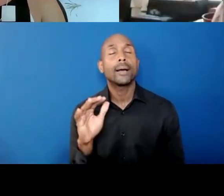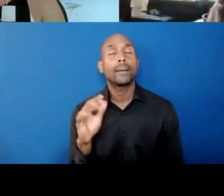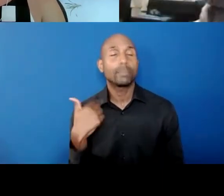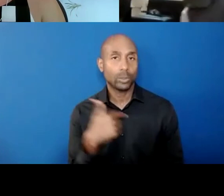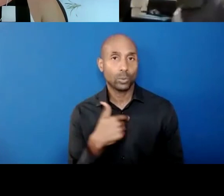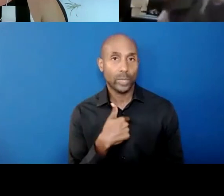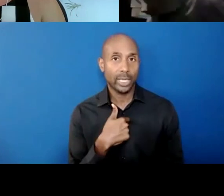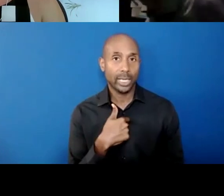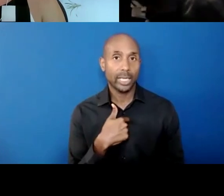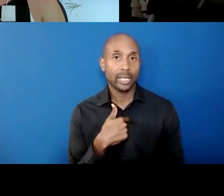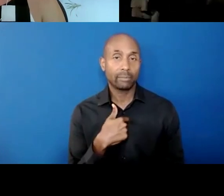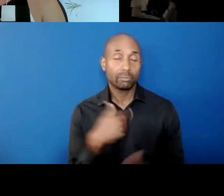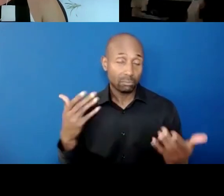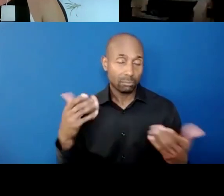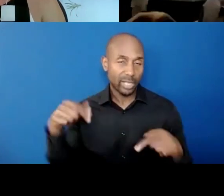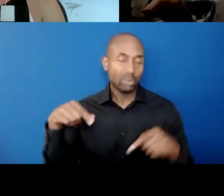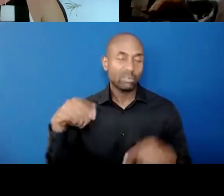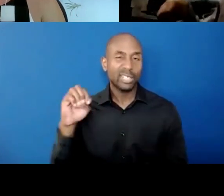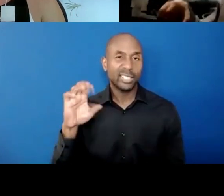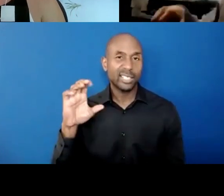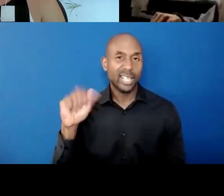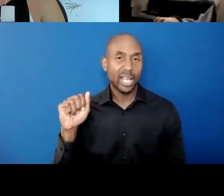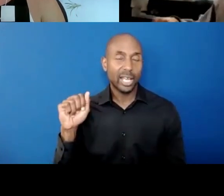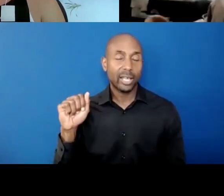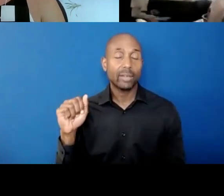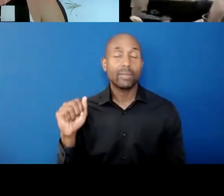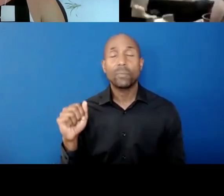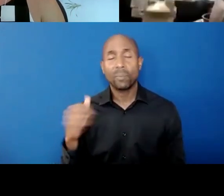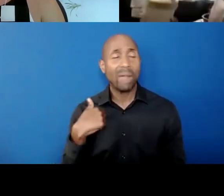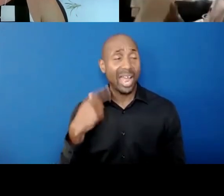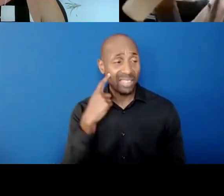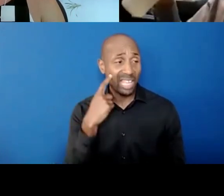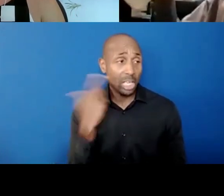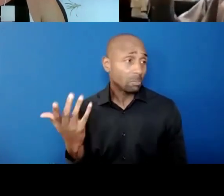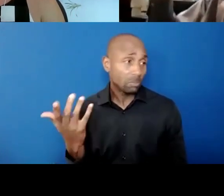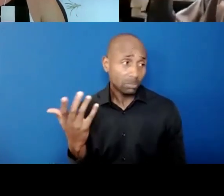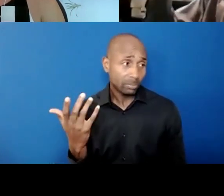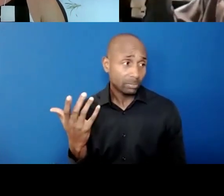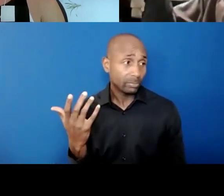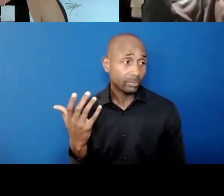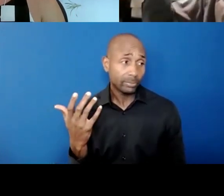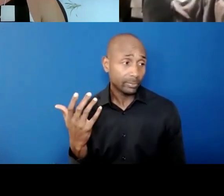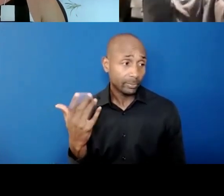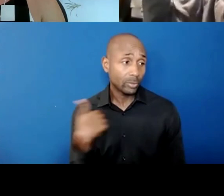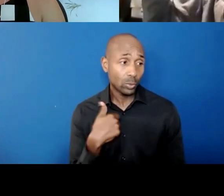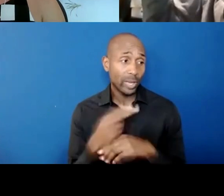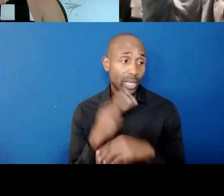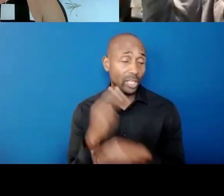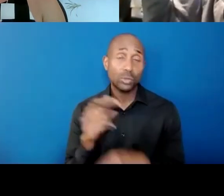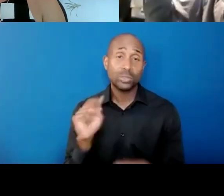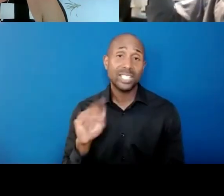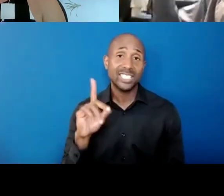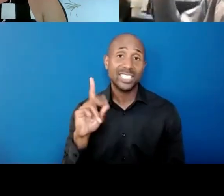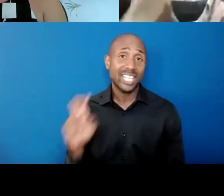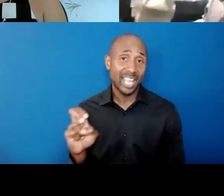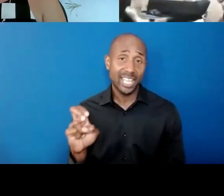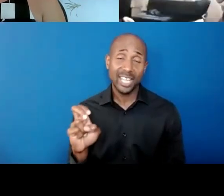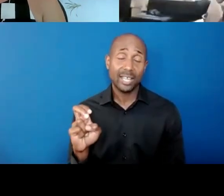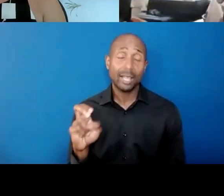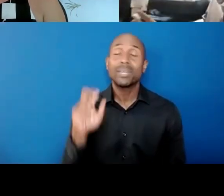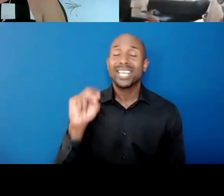in ECA are probably one of the prime users of clearinghouse resources and materials